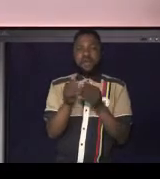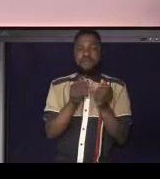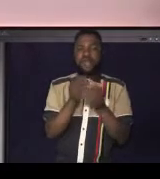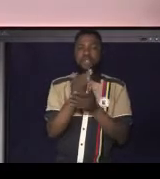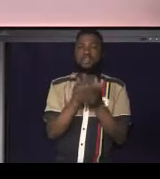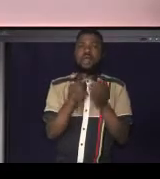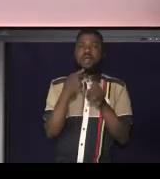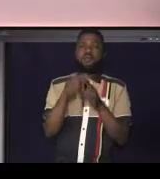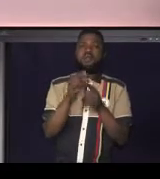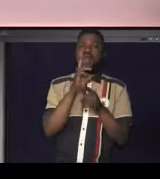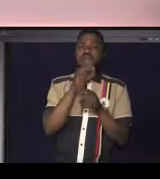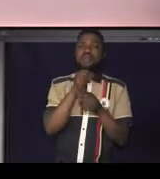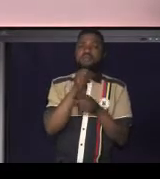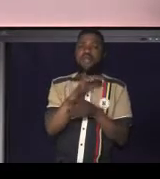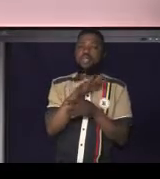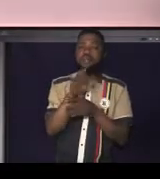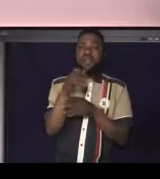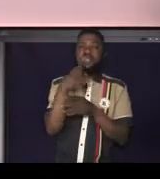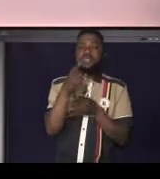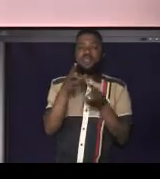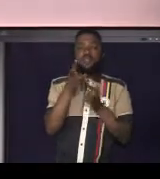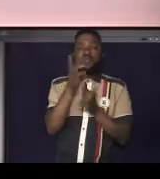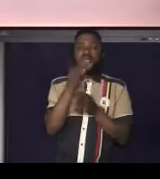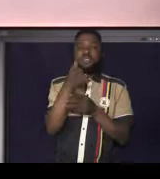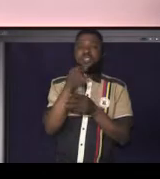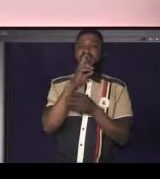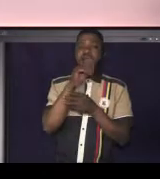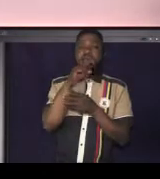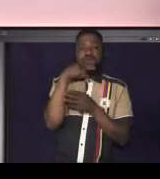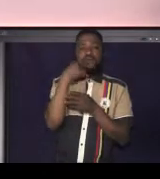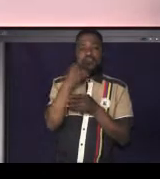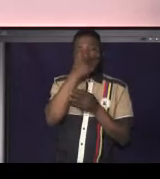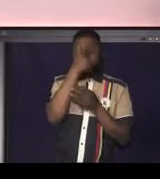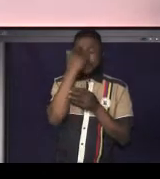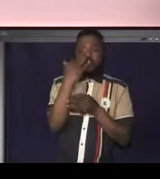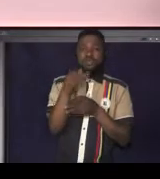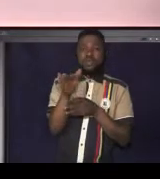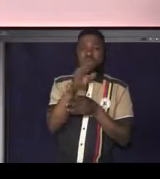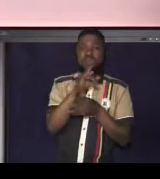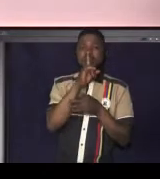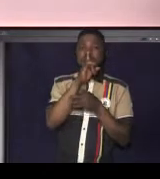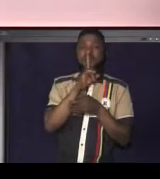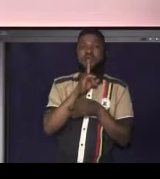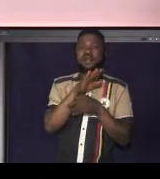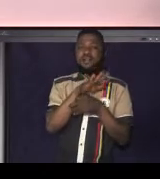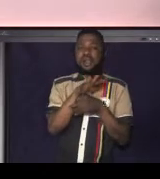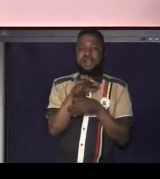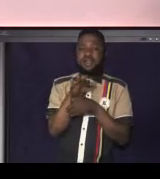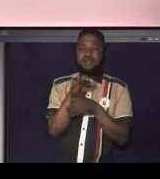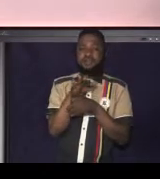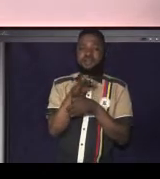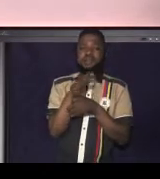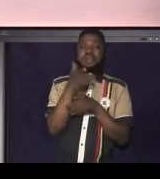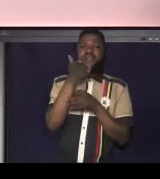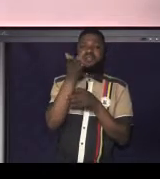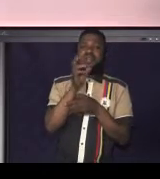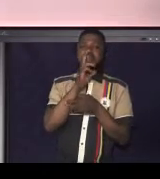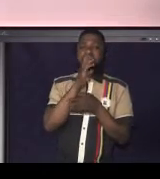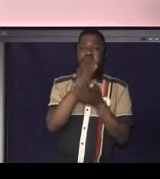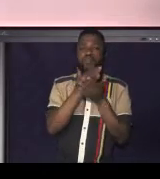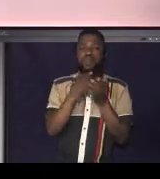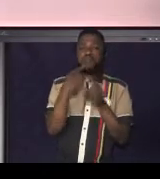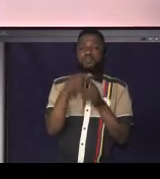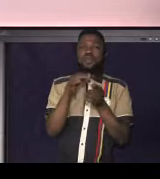However, some words are not spelled the way they are pronounced because of their silent letters. There are